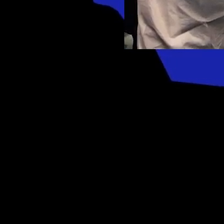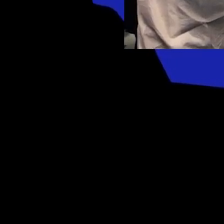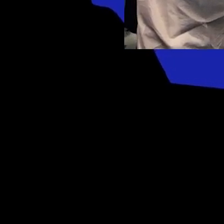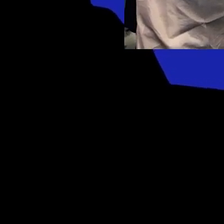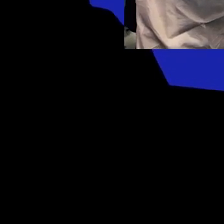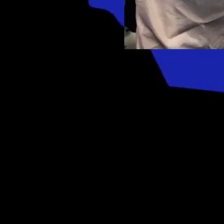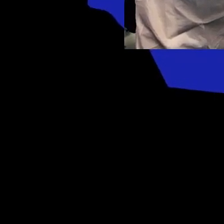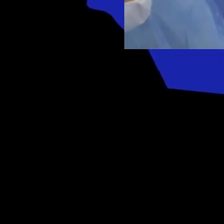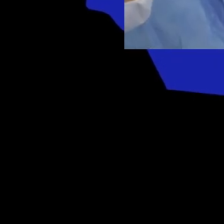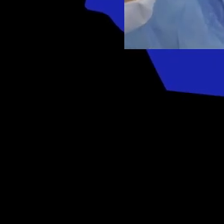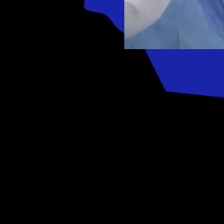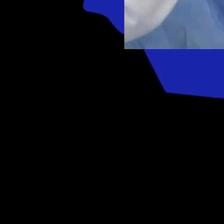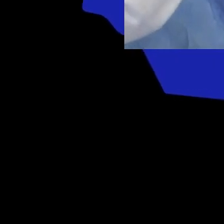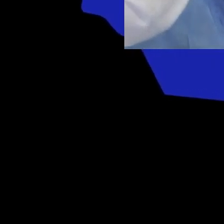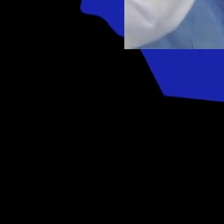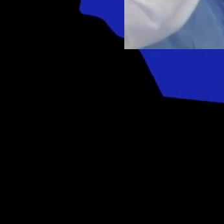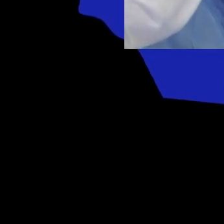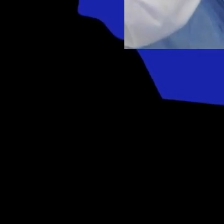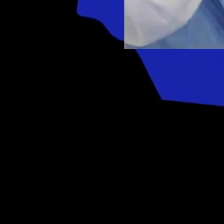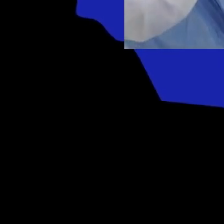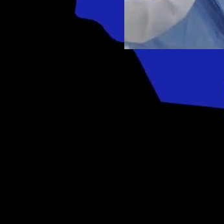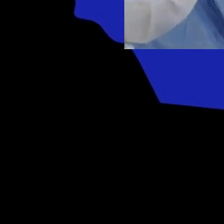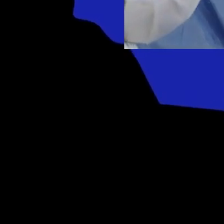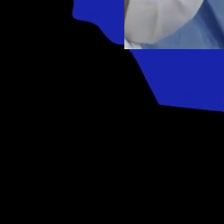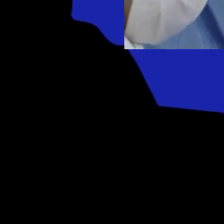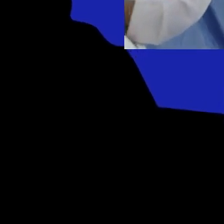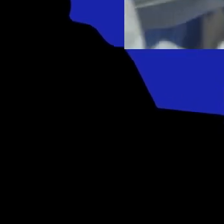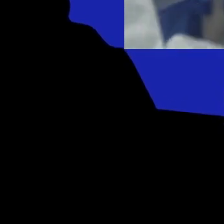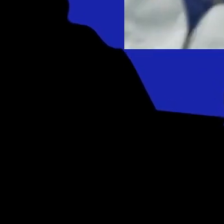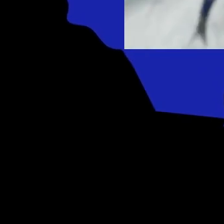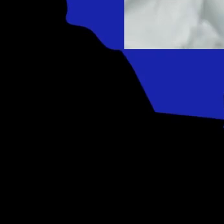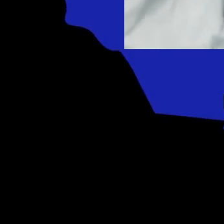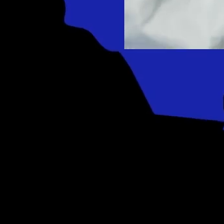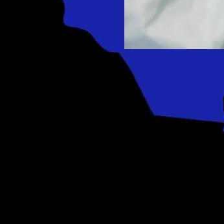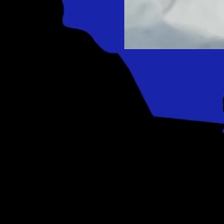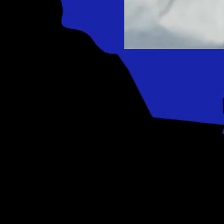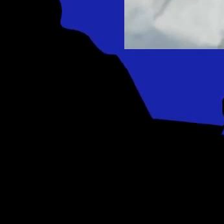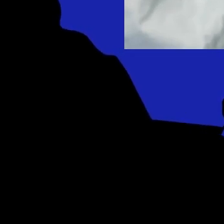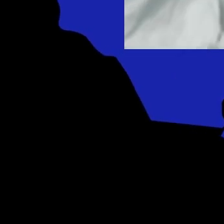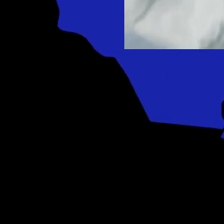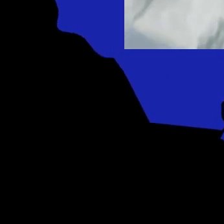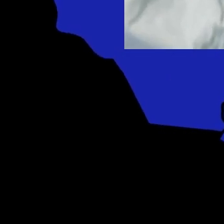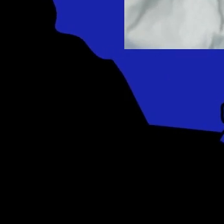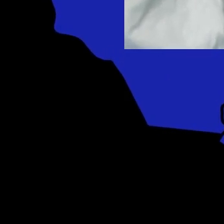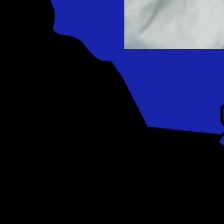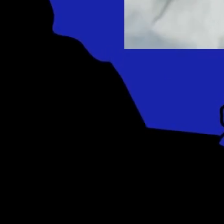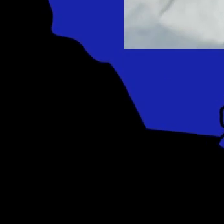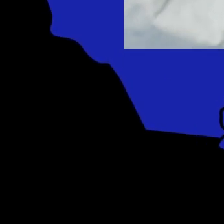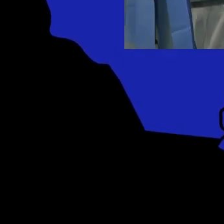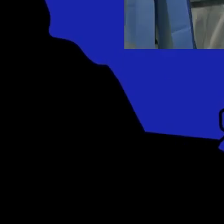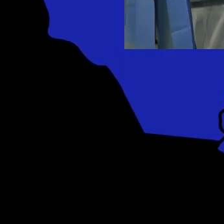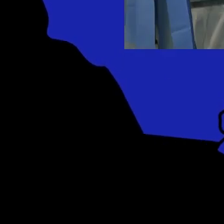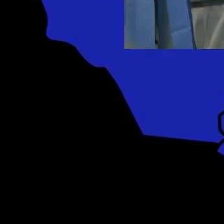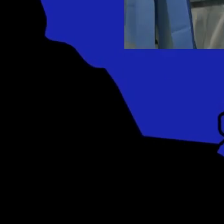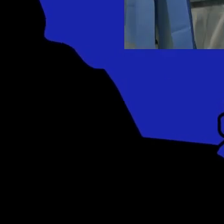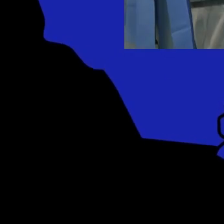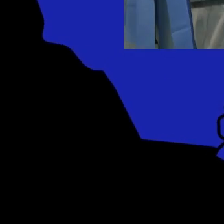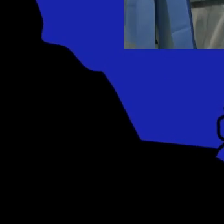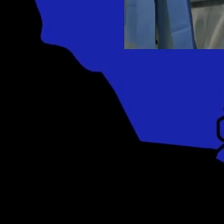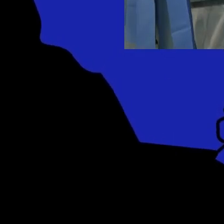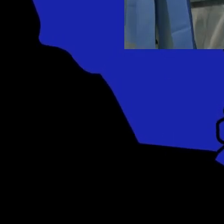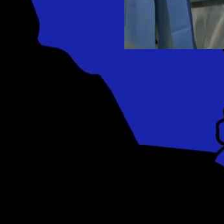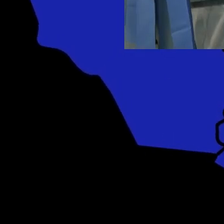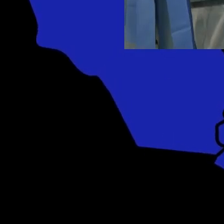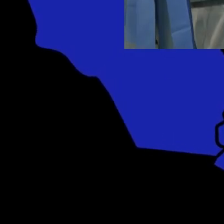of the Mississippi to get an e-shunt. The procedure recently took place here at the University of Kansas Health System, one of just